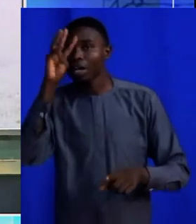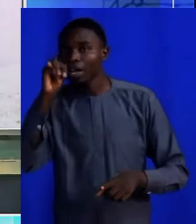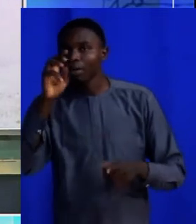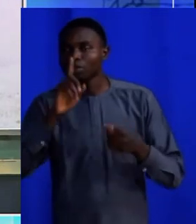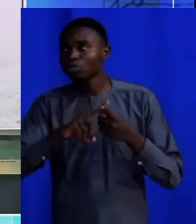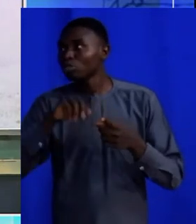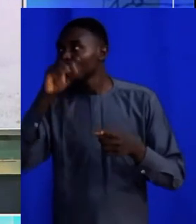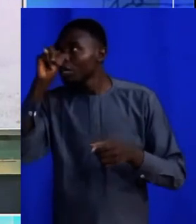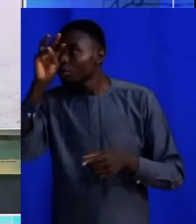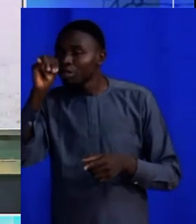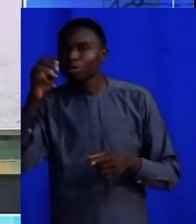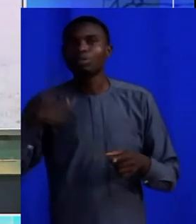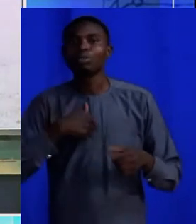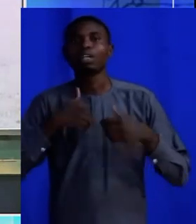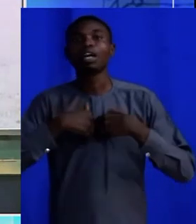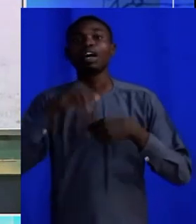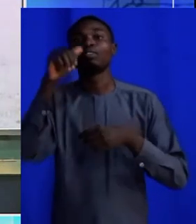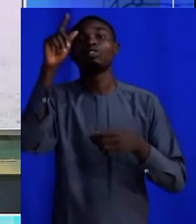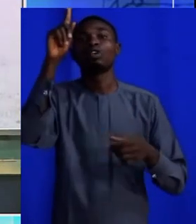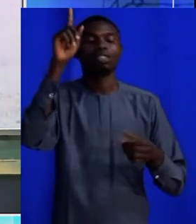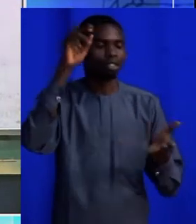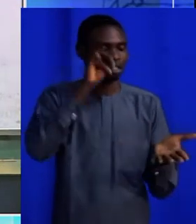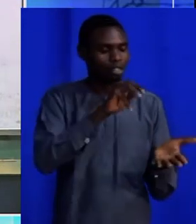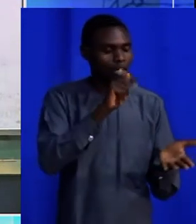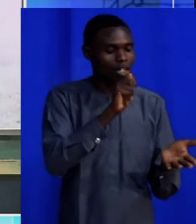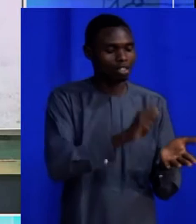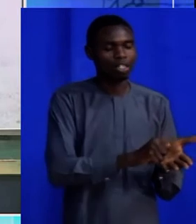farm animals. So